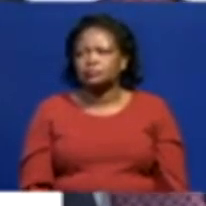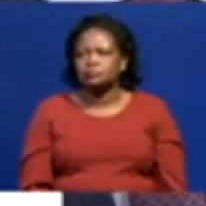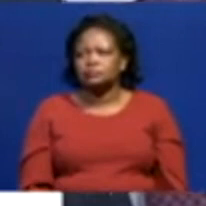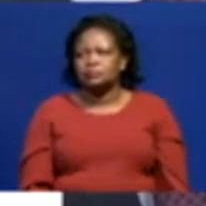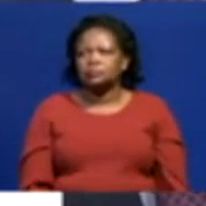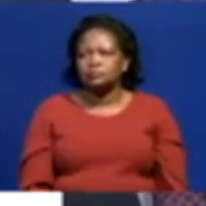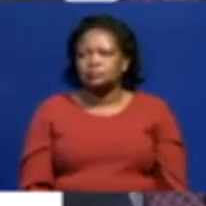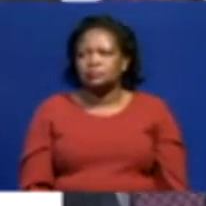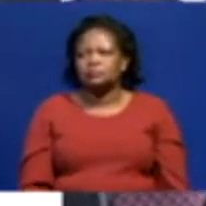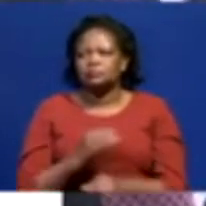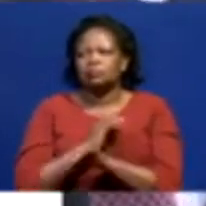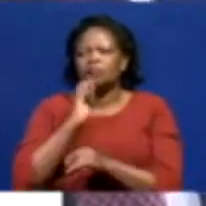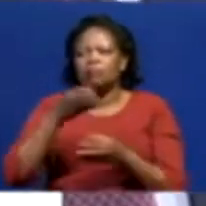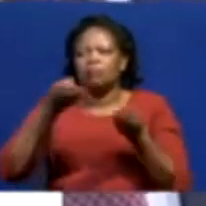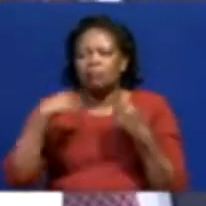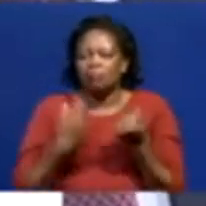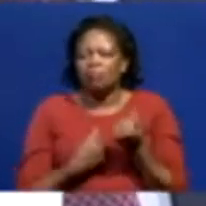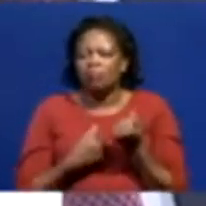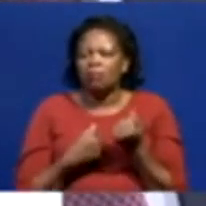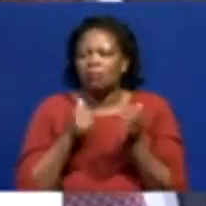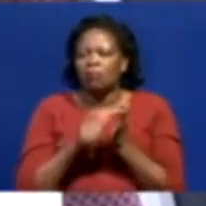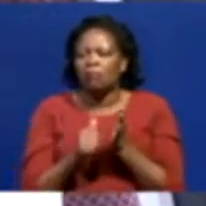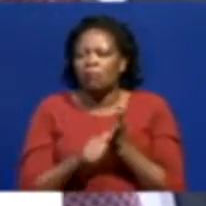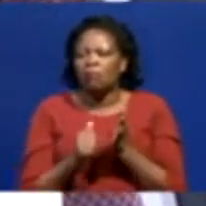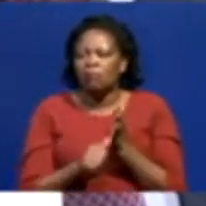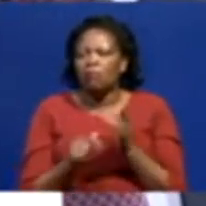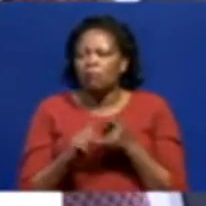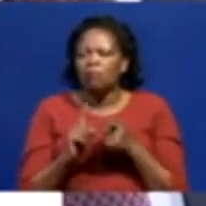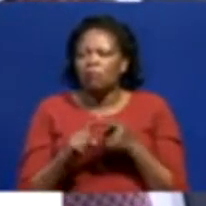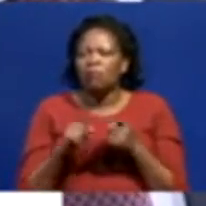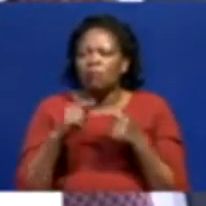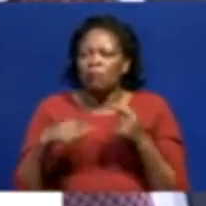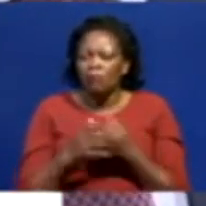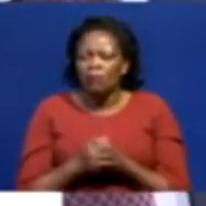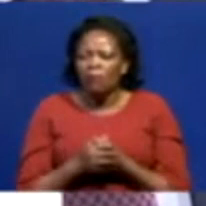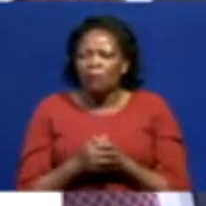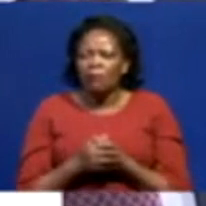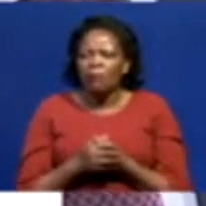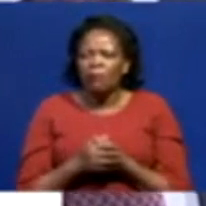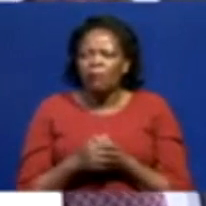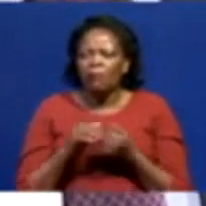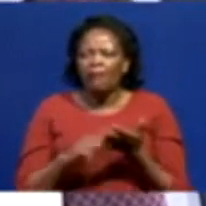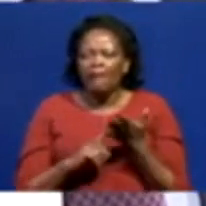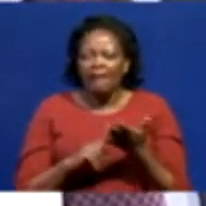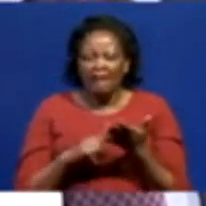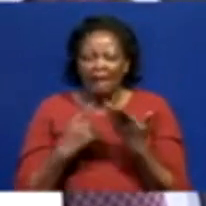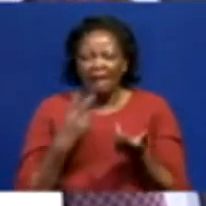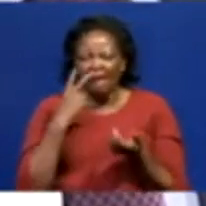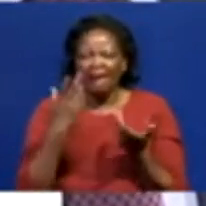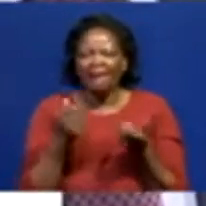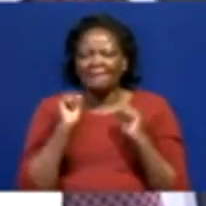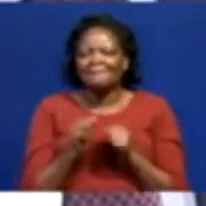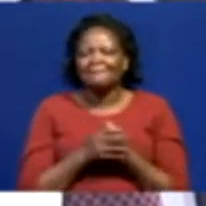Zambia is going to give us maize, and we are in the processes of discussing and seeing how they will